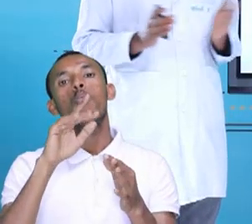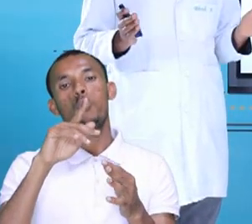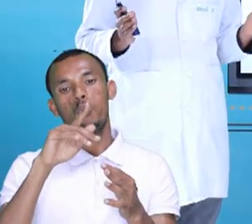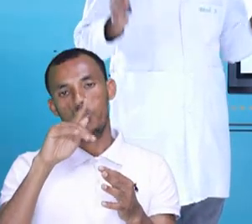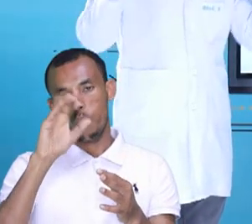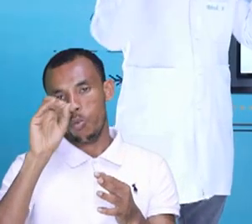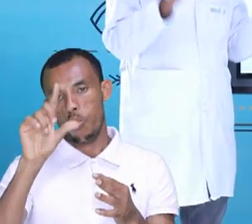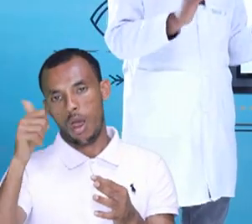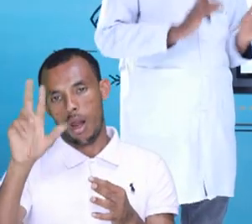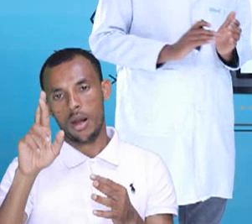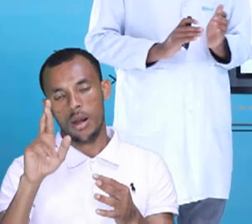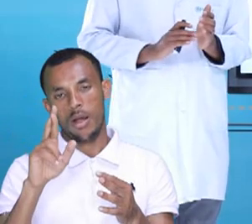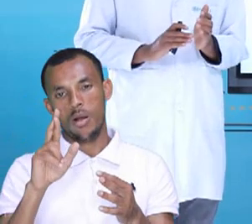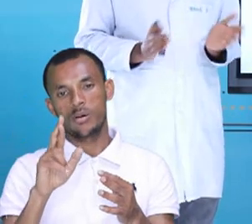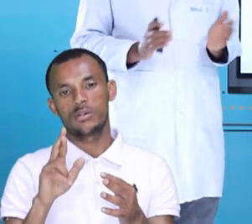For example,